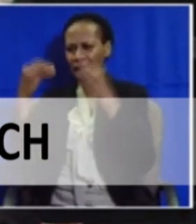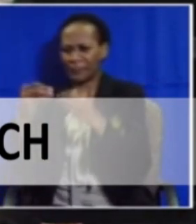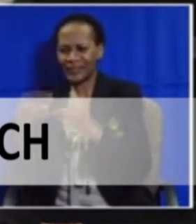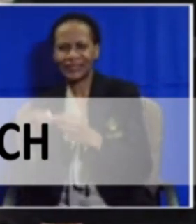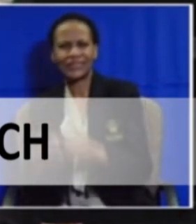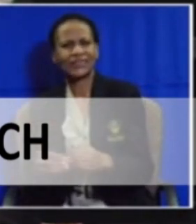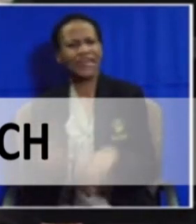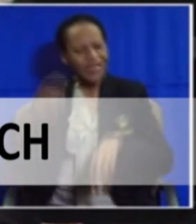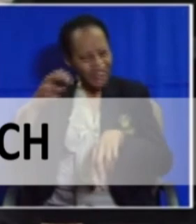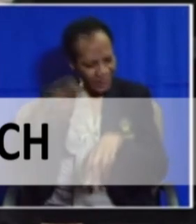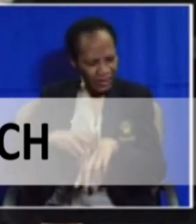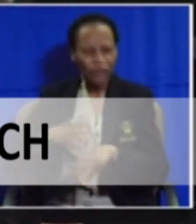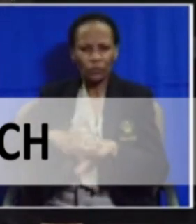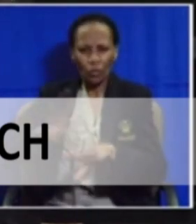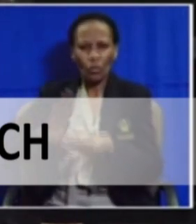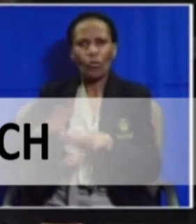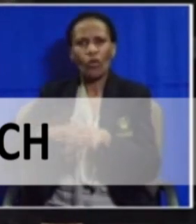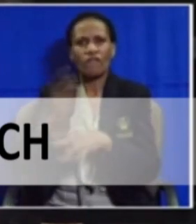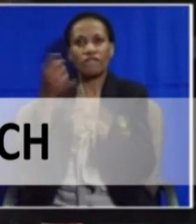financial...